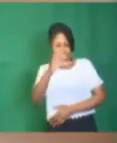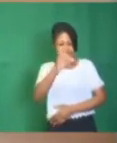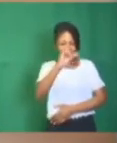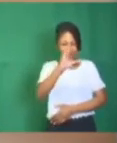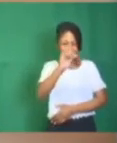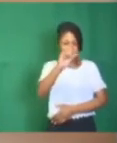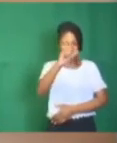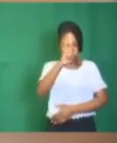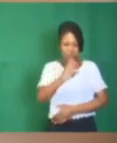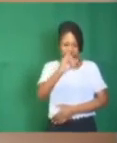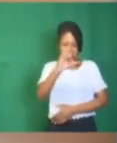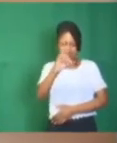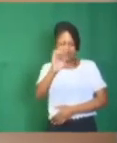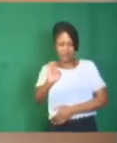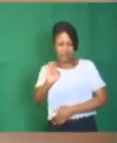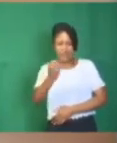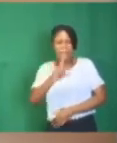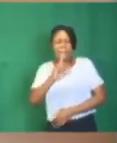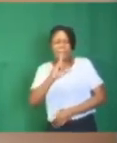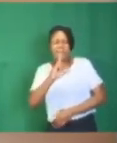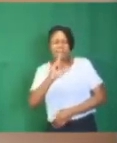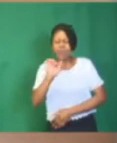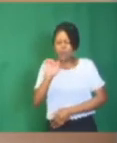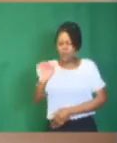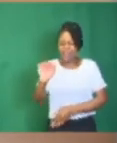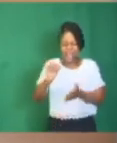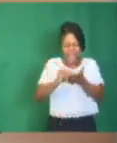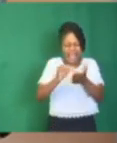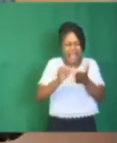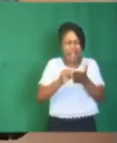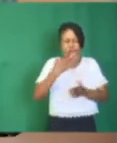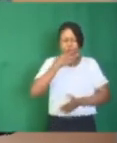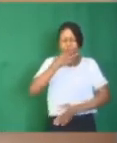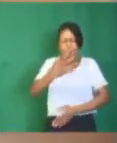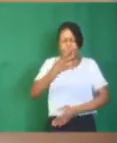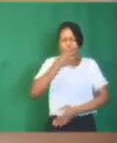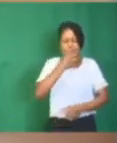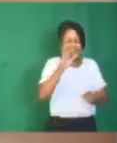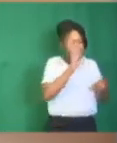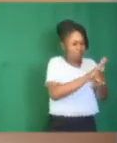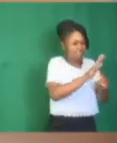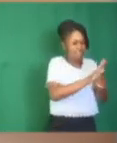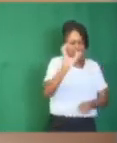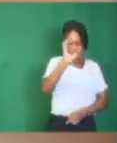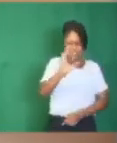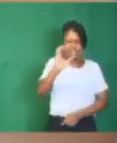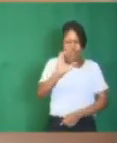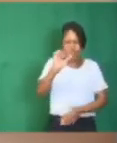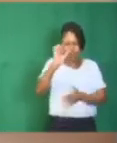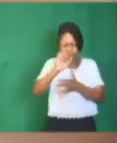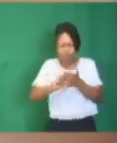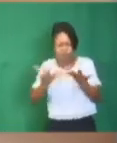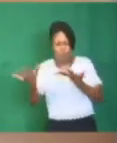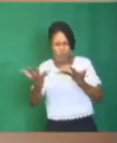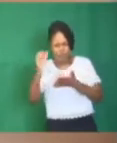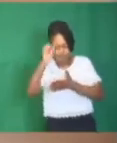out air that has a lot of carbon dioxide, and that carbon dioxide comes from the body. It is produced